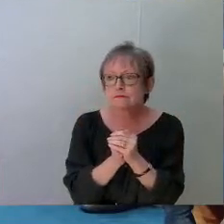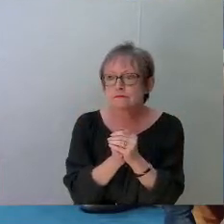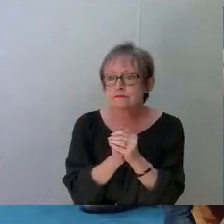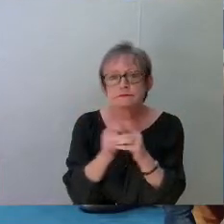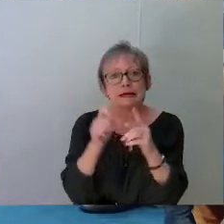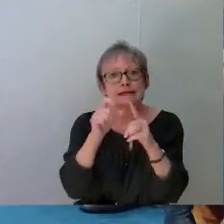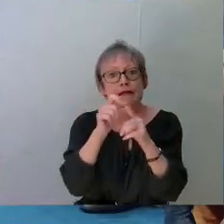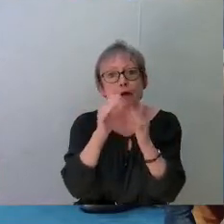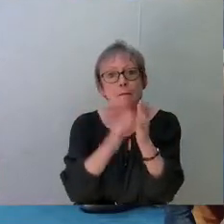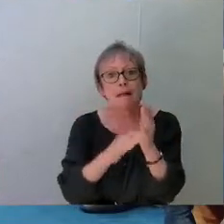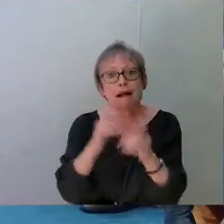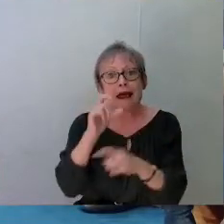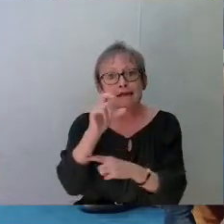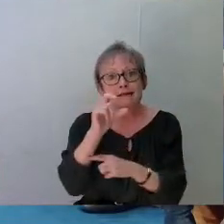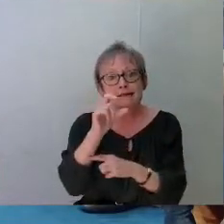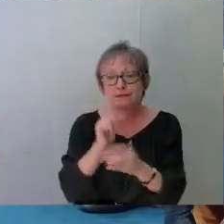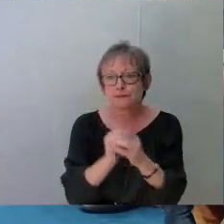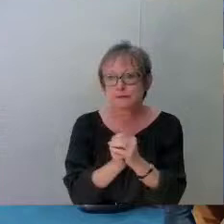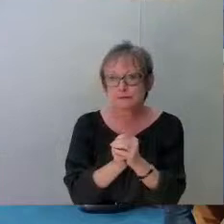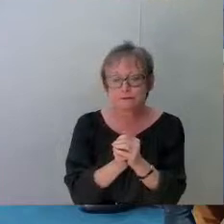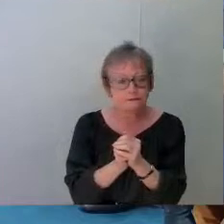David McLean.